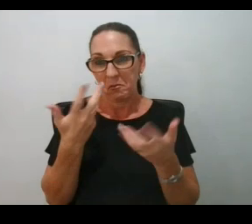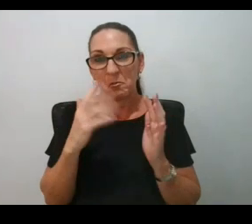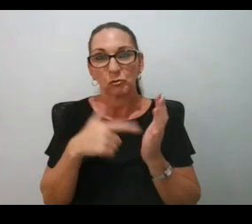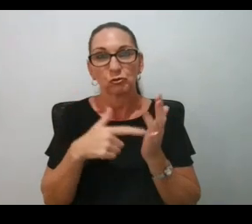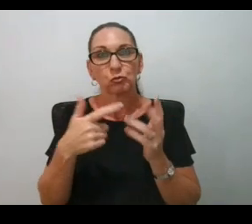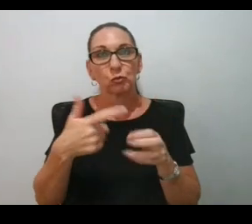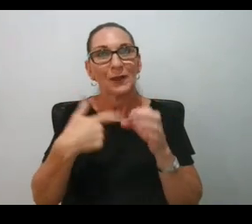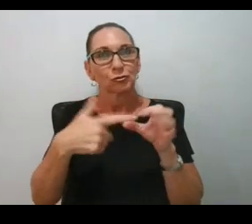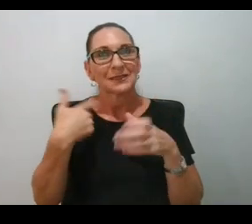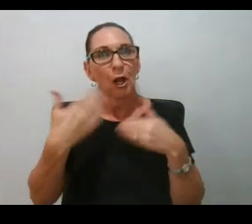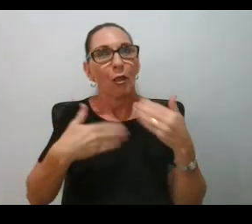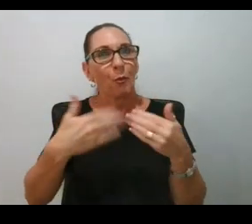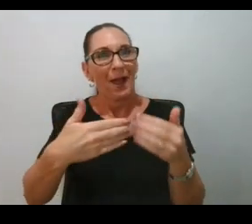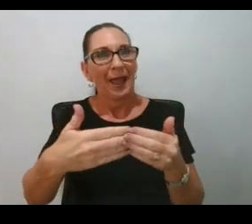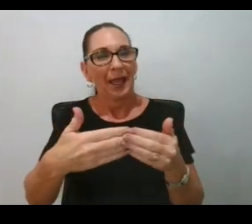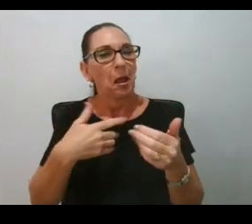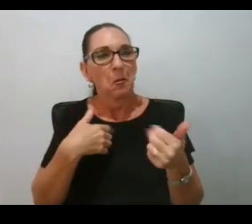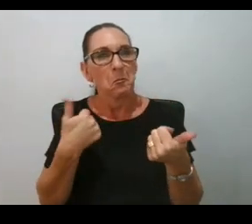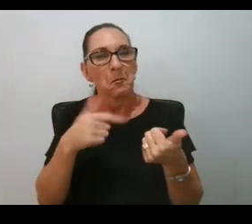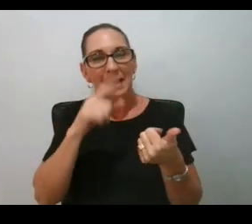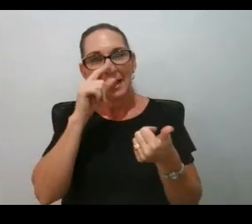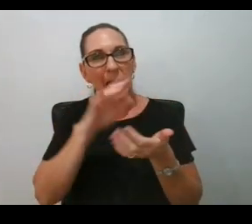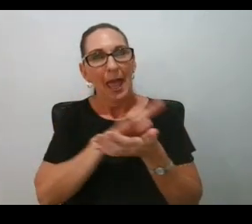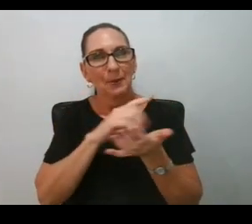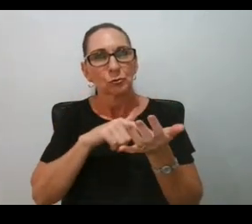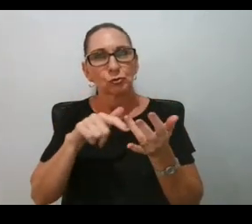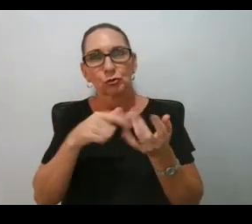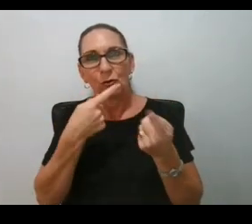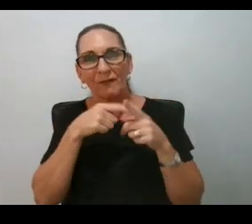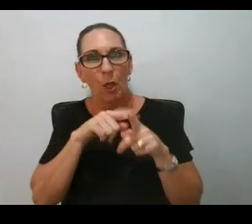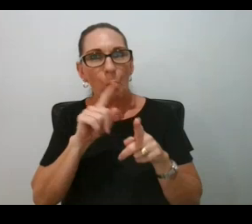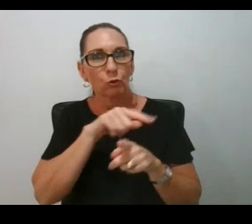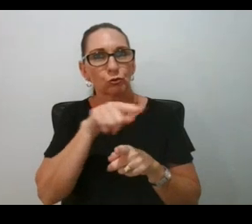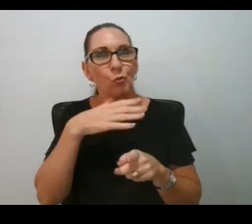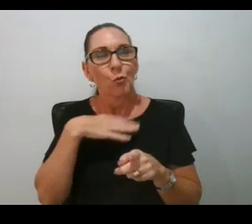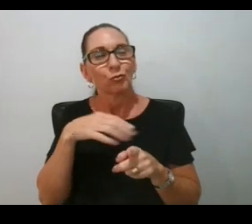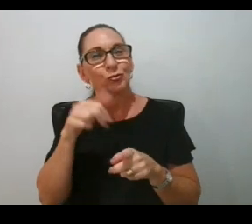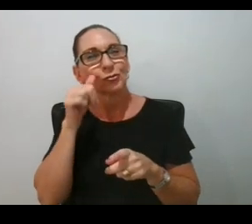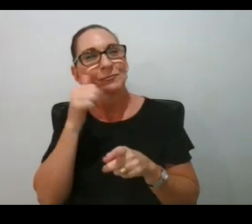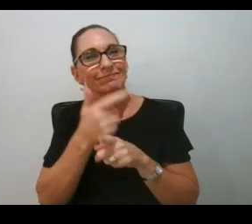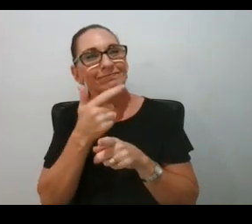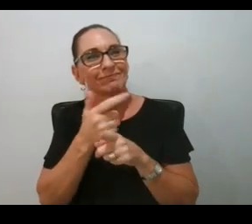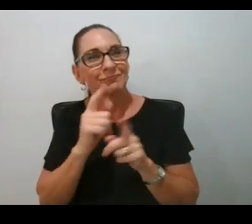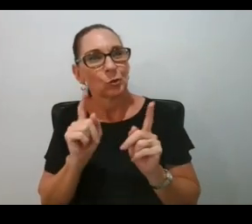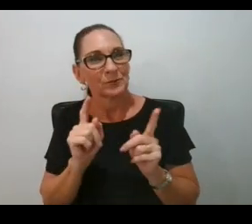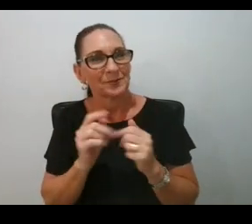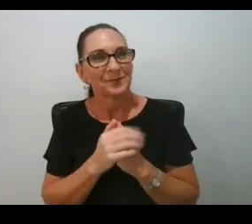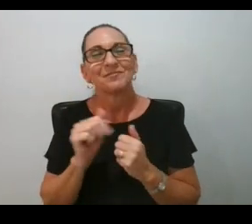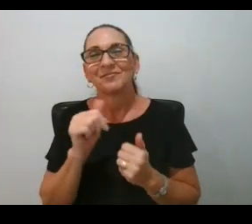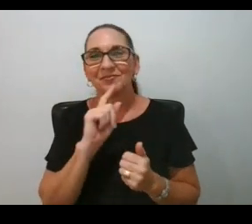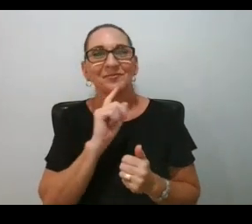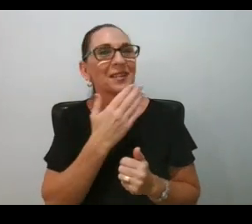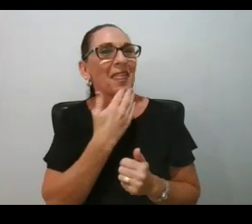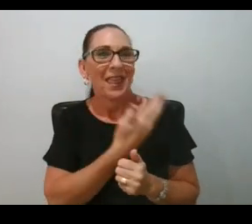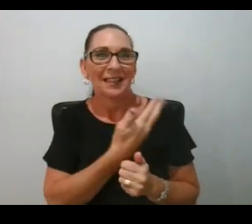help the discussion and help us focus on what you guys want to know about. Wonderful, thank you, Paul. It's always great to have you